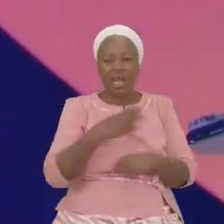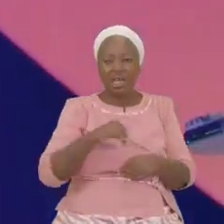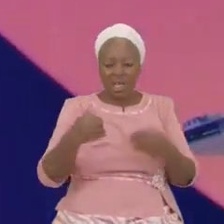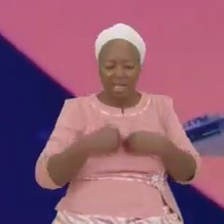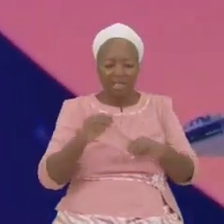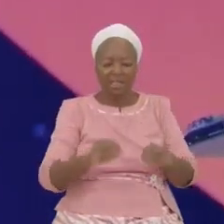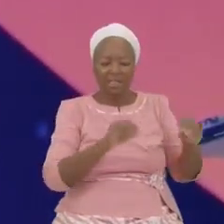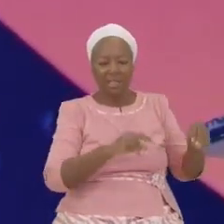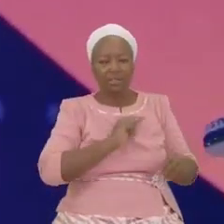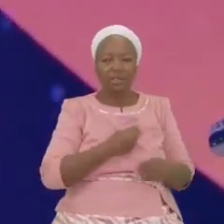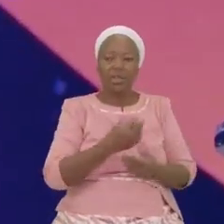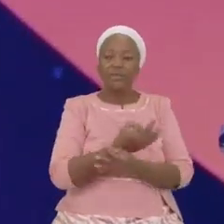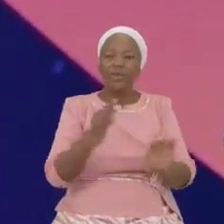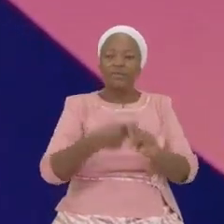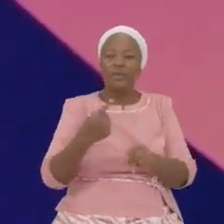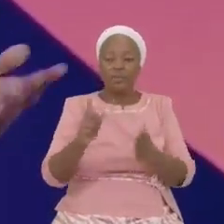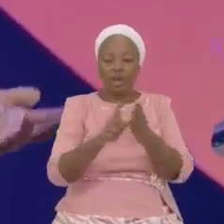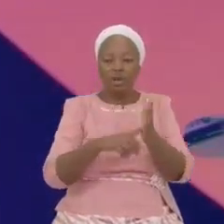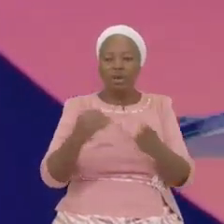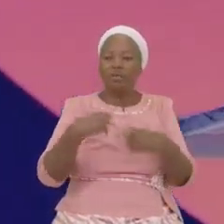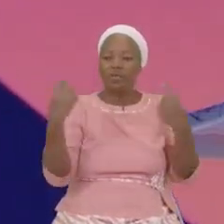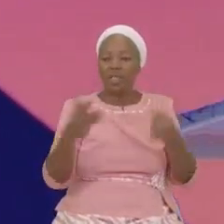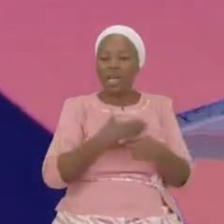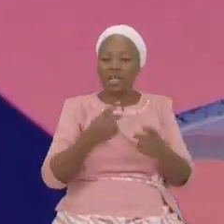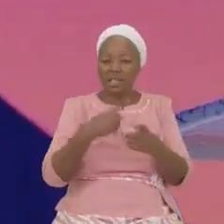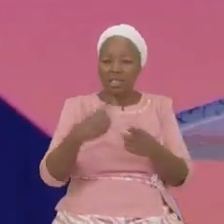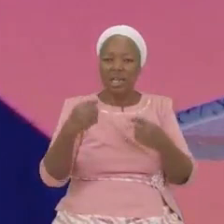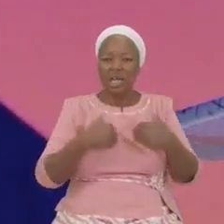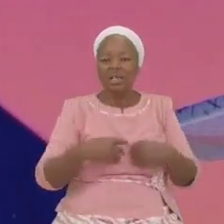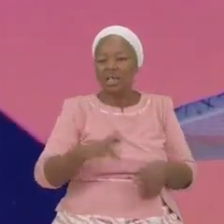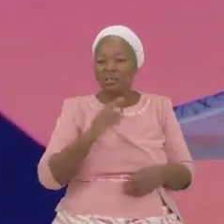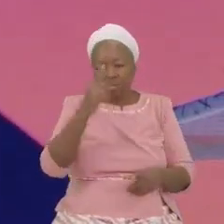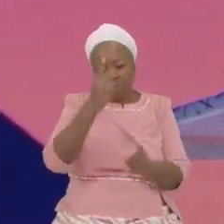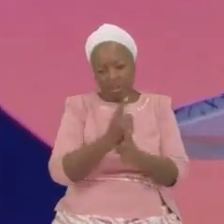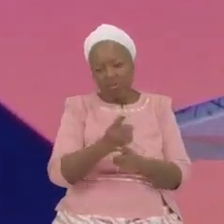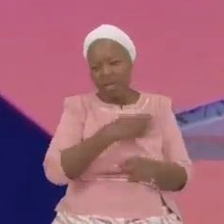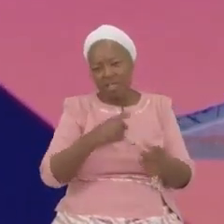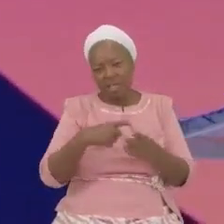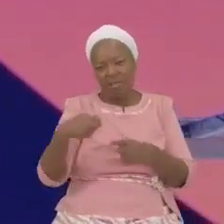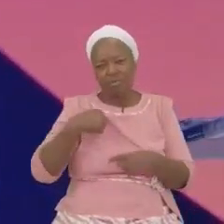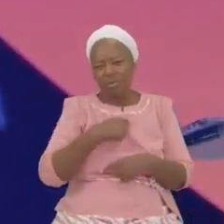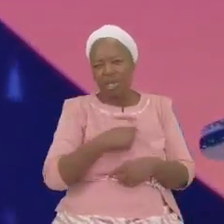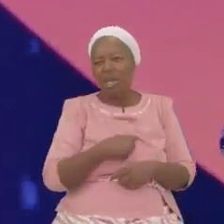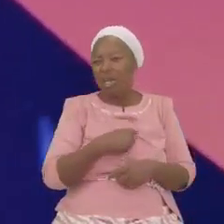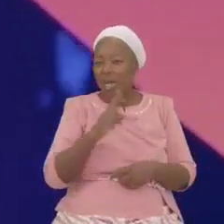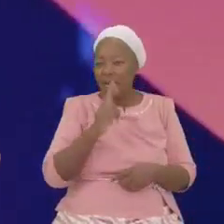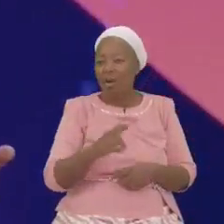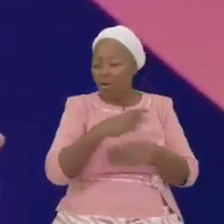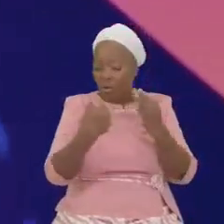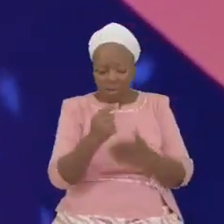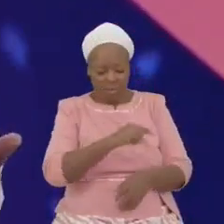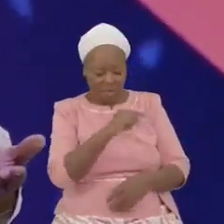us free from the law of sin and death. And we're justified. We're acquitted. All our guilt, all